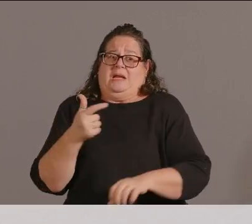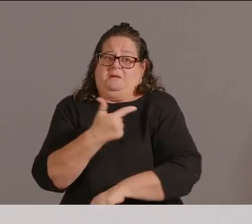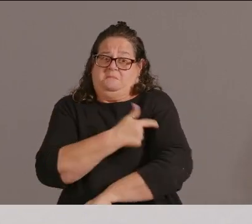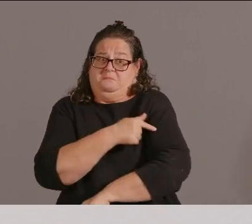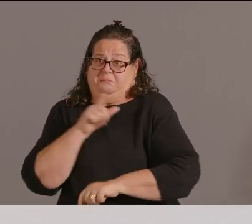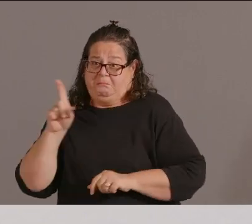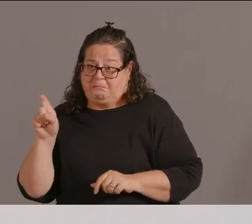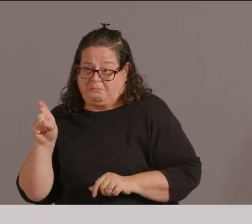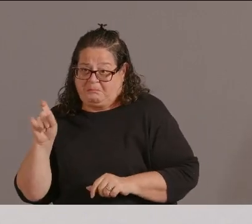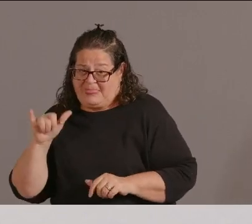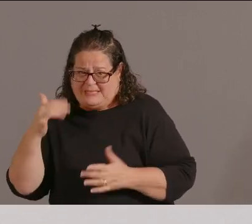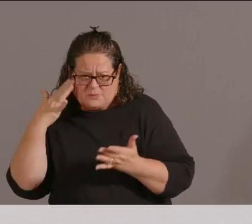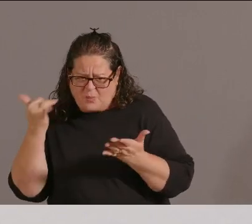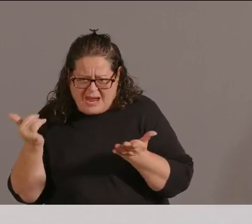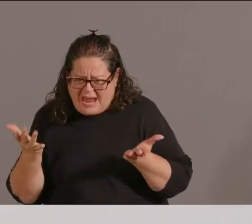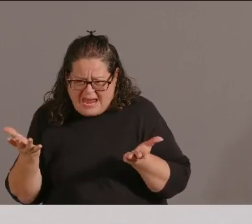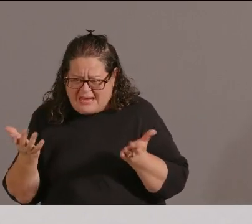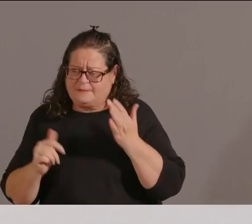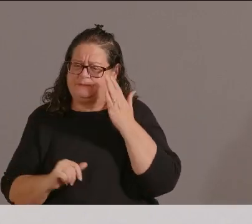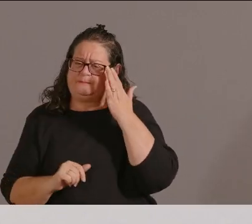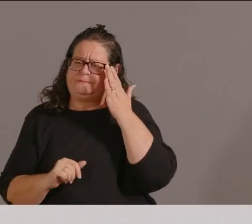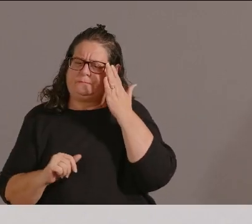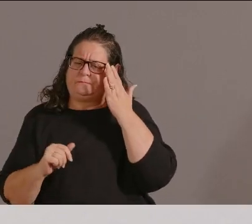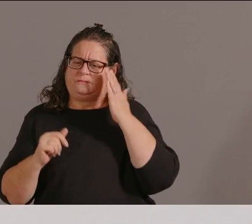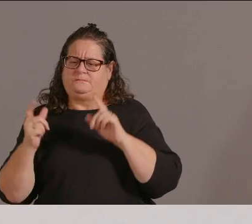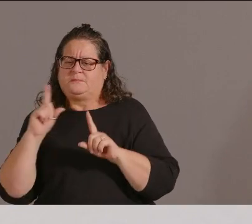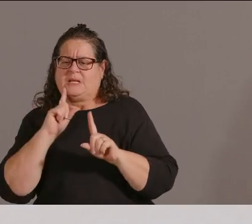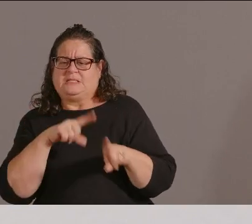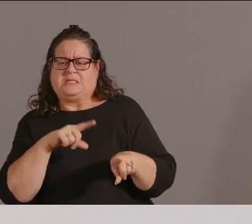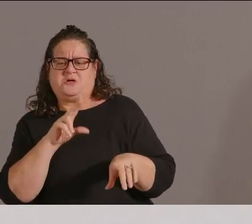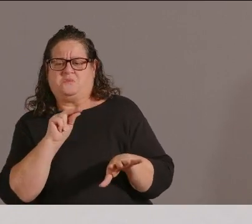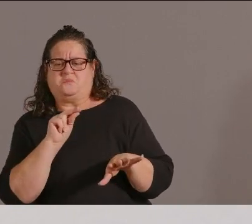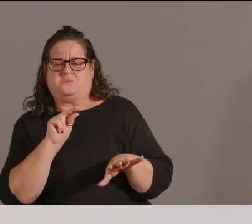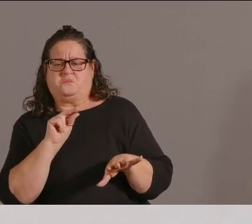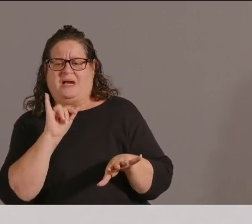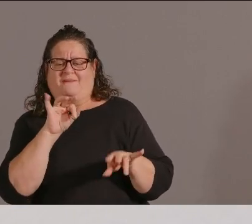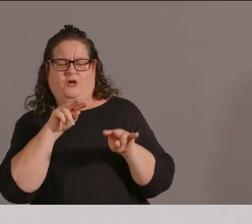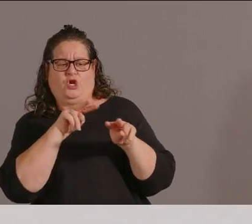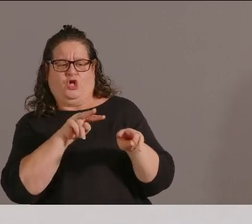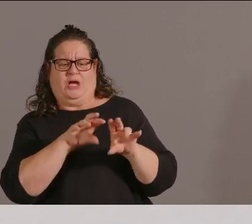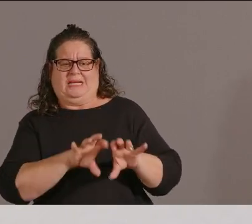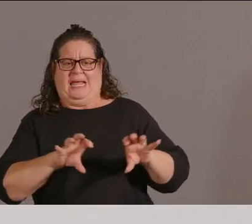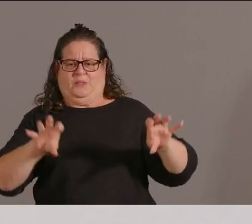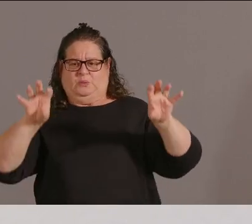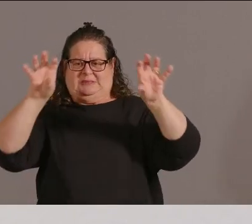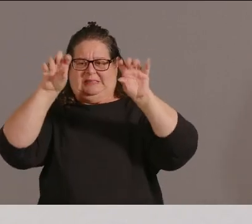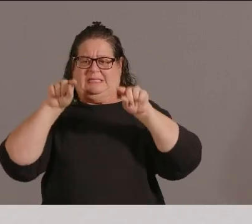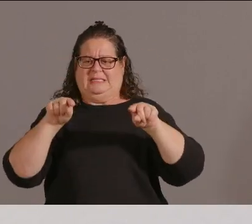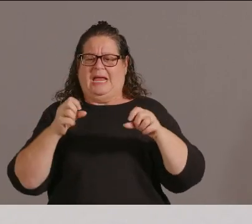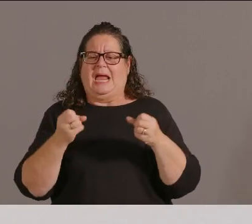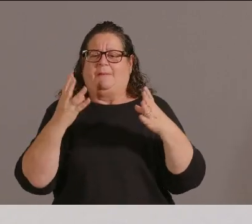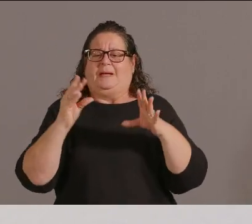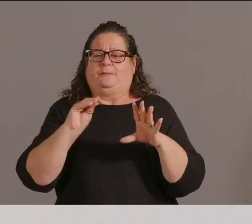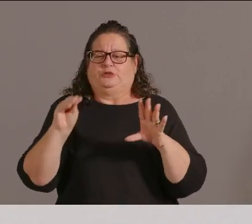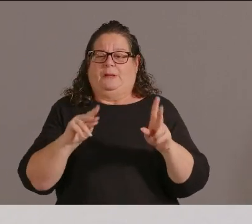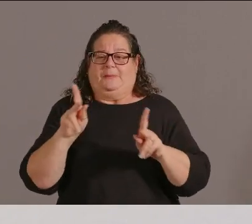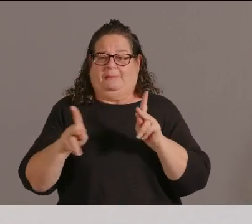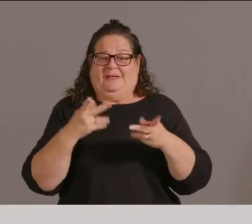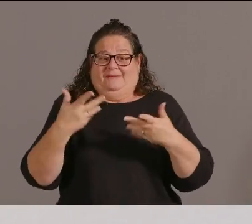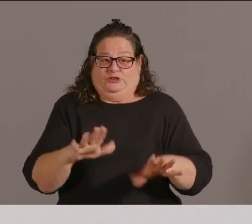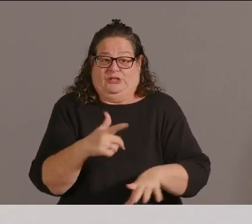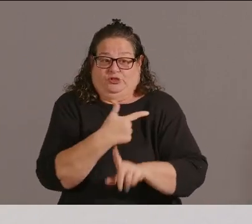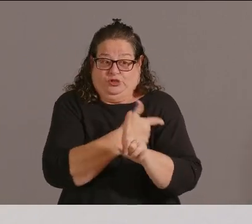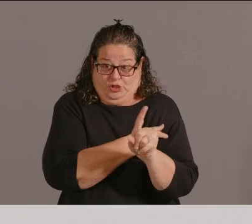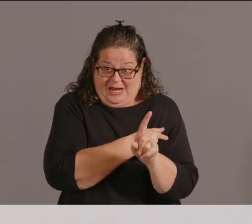at the percent of the population, like in some of those counties that have opened up just because they weren't able to fill some of those